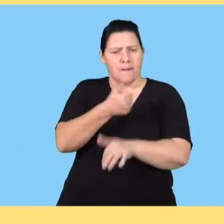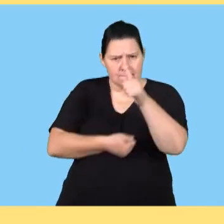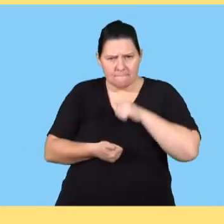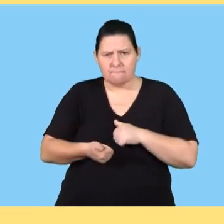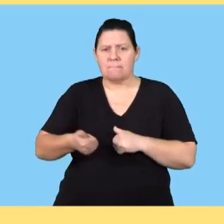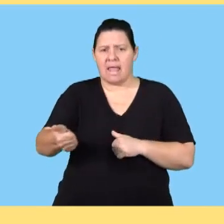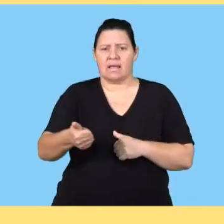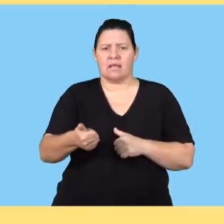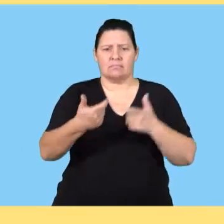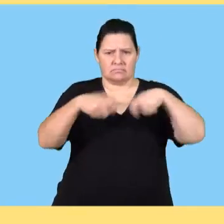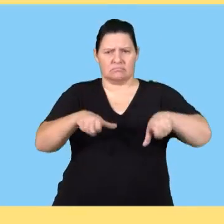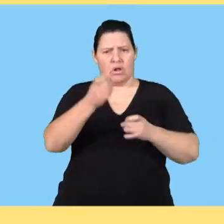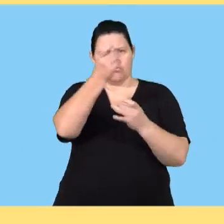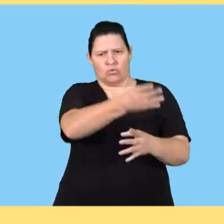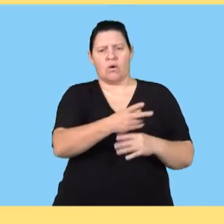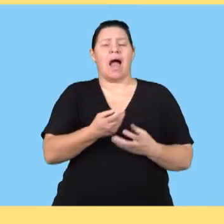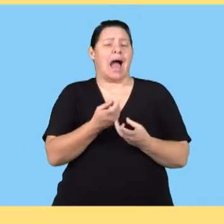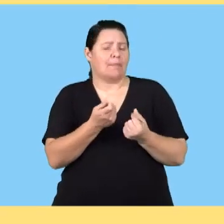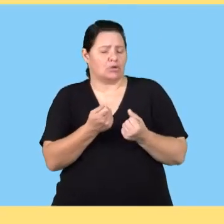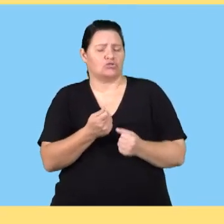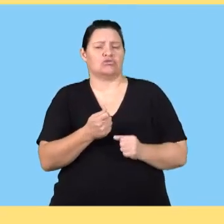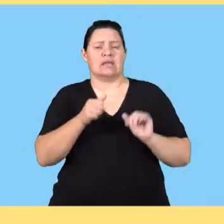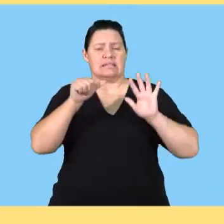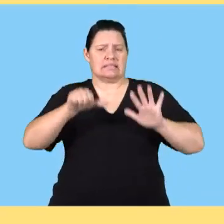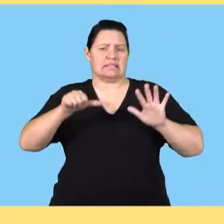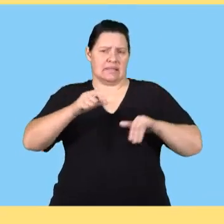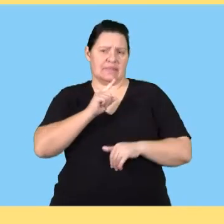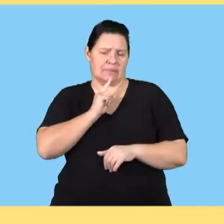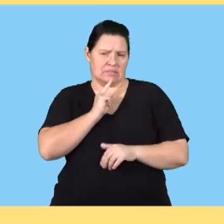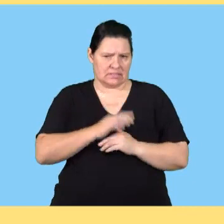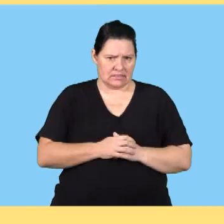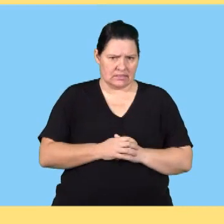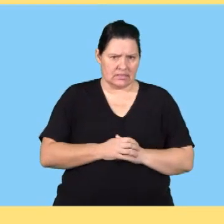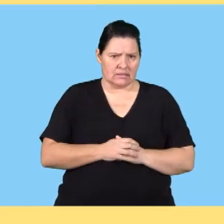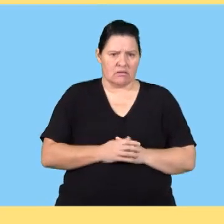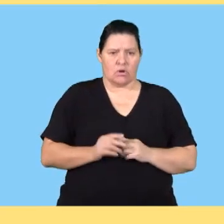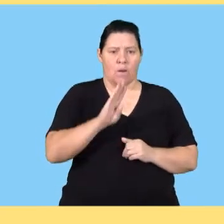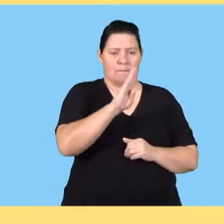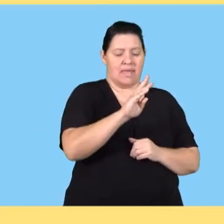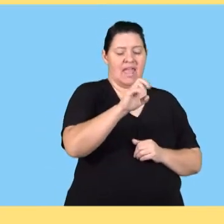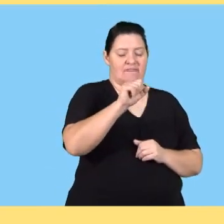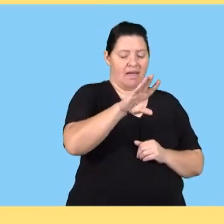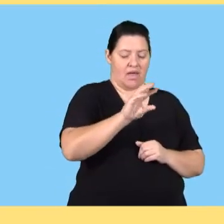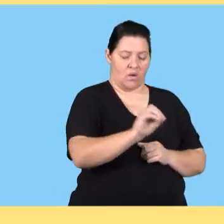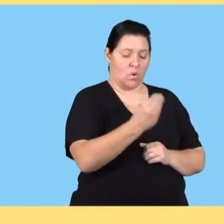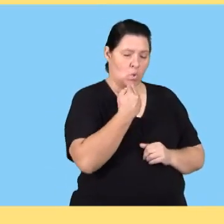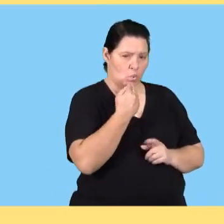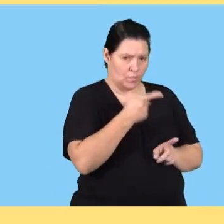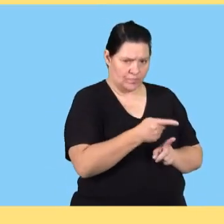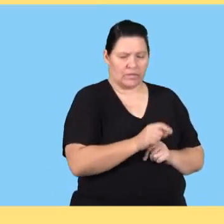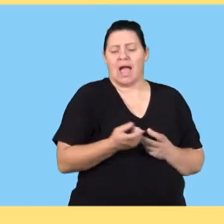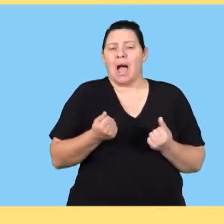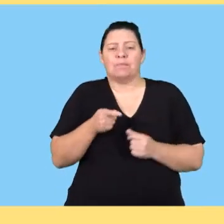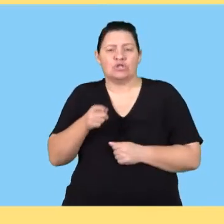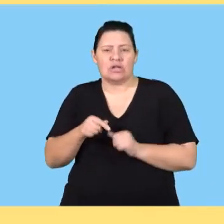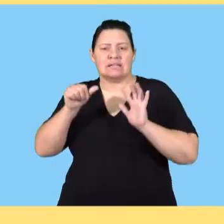returned it together with a debit note for 16,000. B. Ever comes here. How